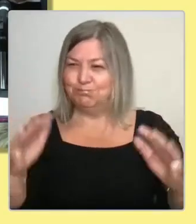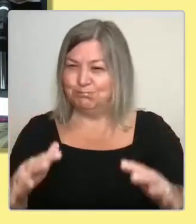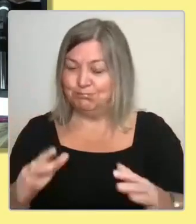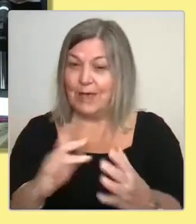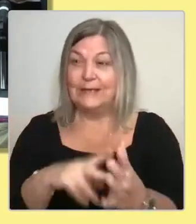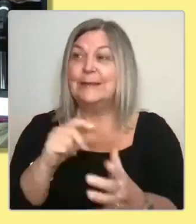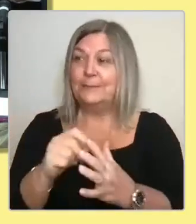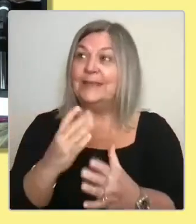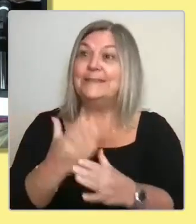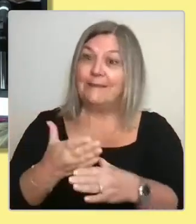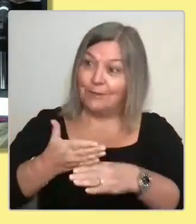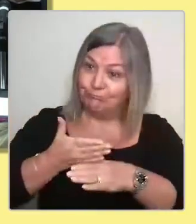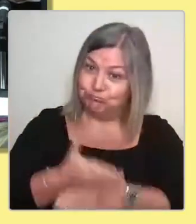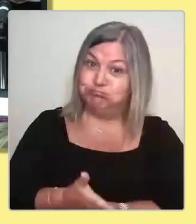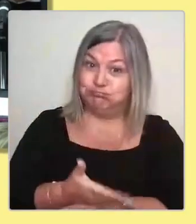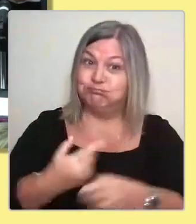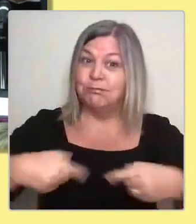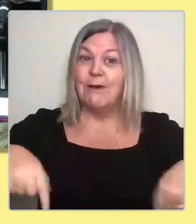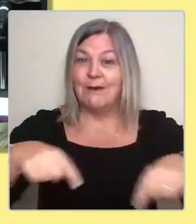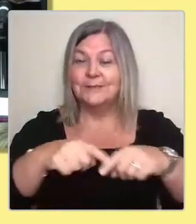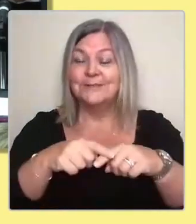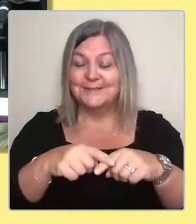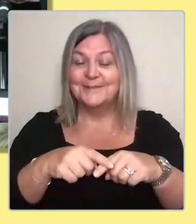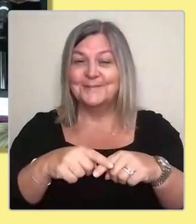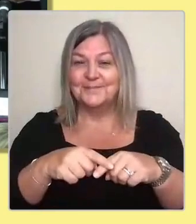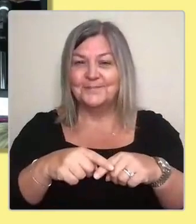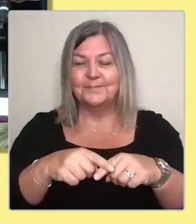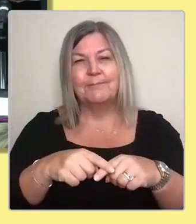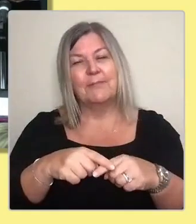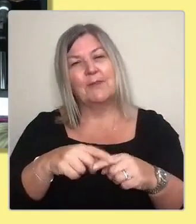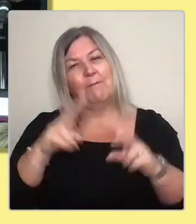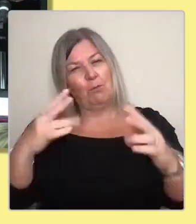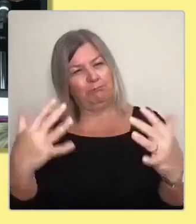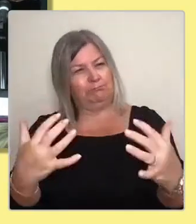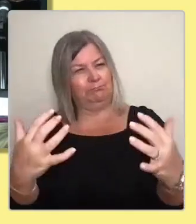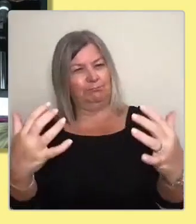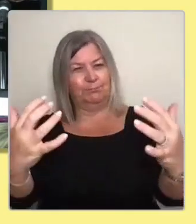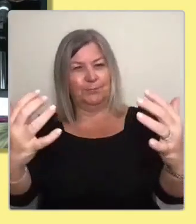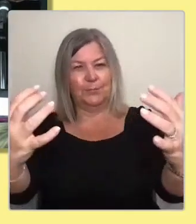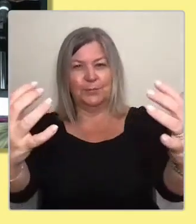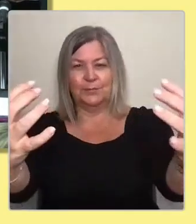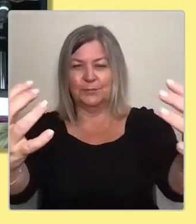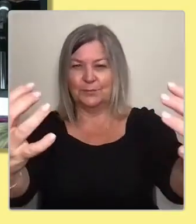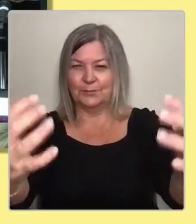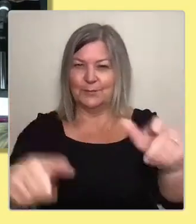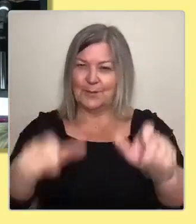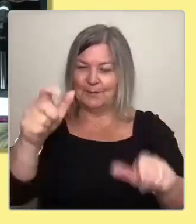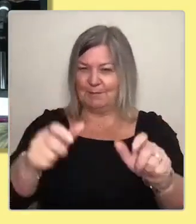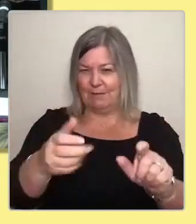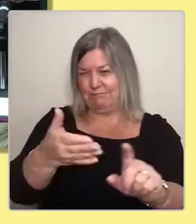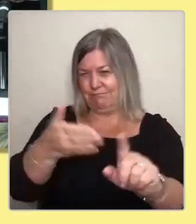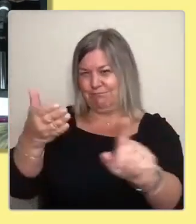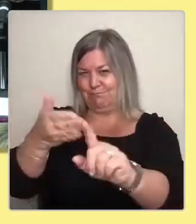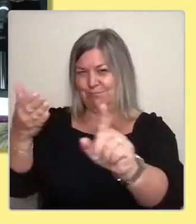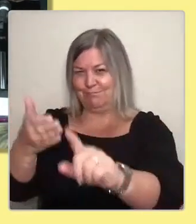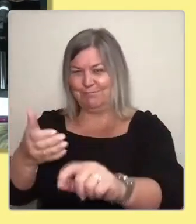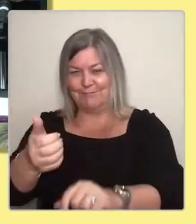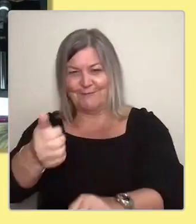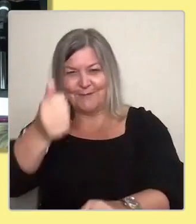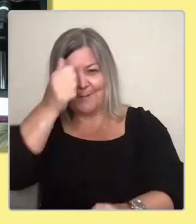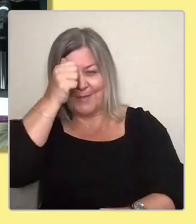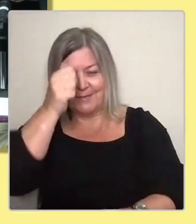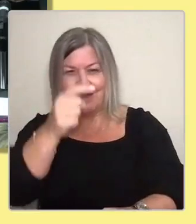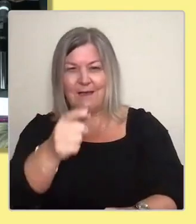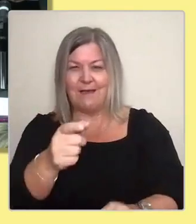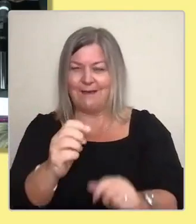hustings all over Scotland, is looking out into rooms like this and seeing lots of familiar faces, friends, people who make